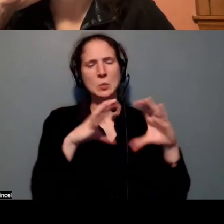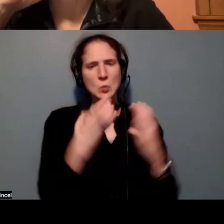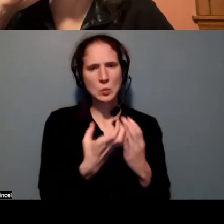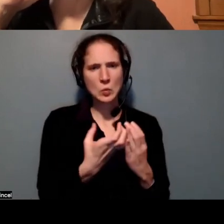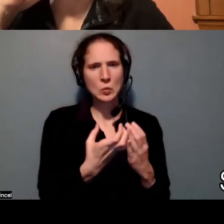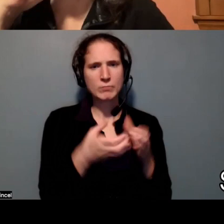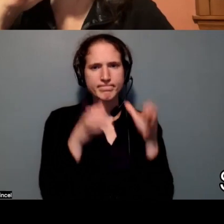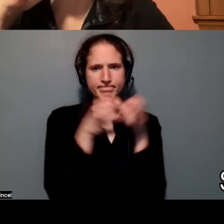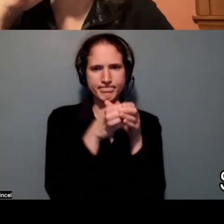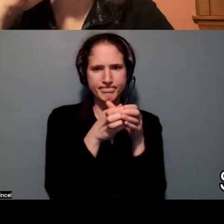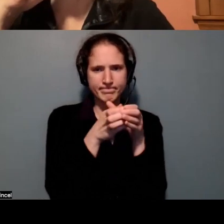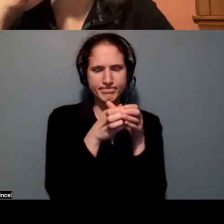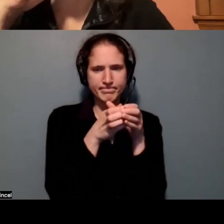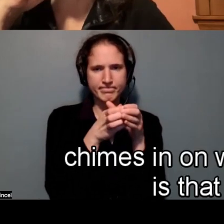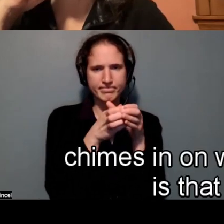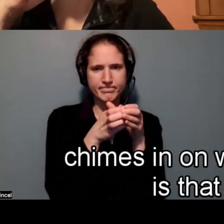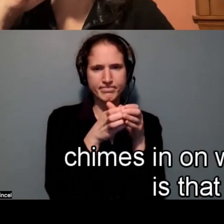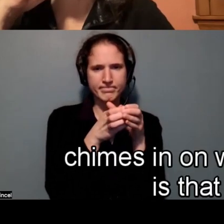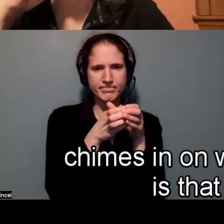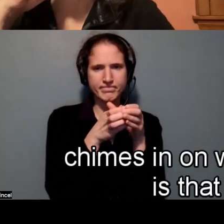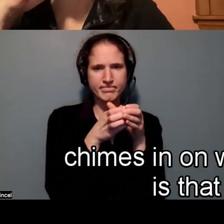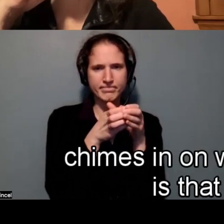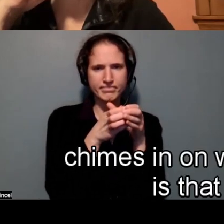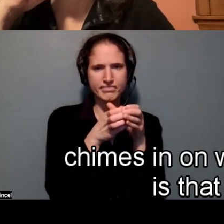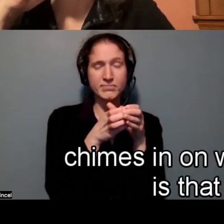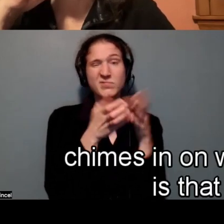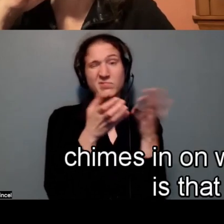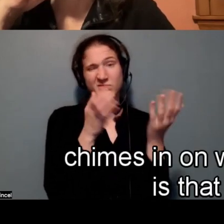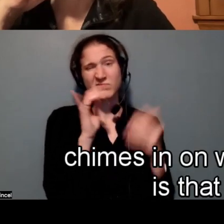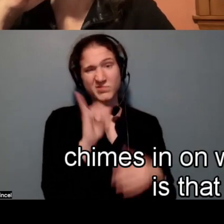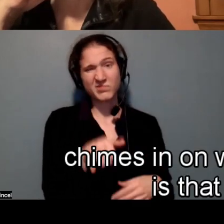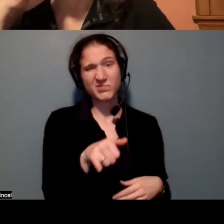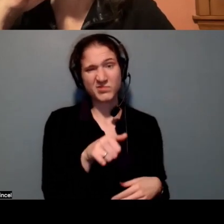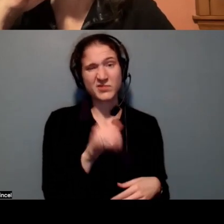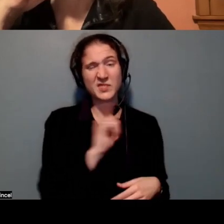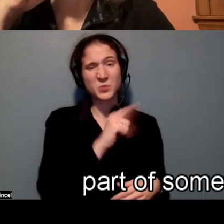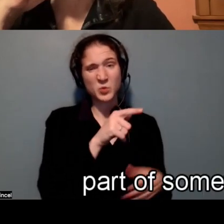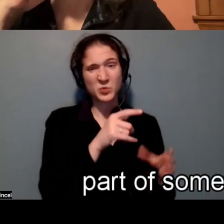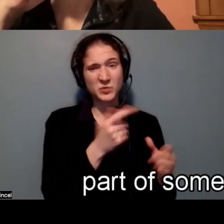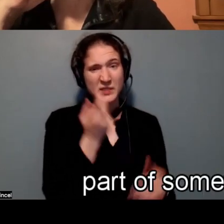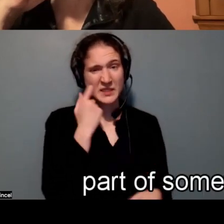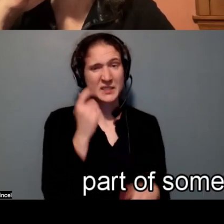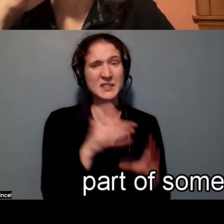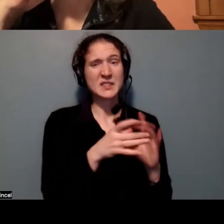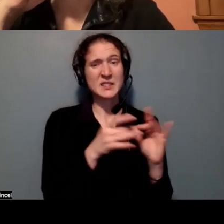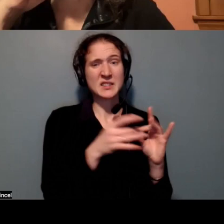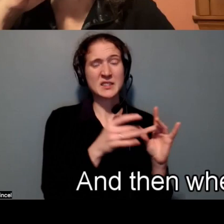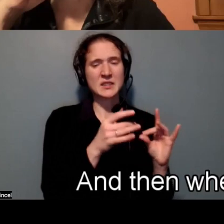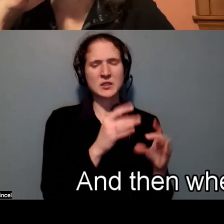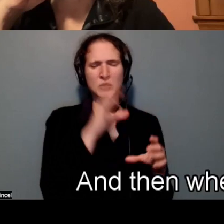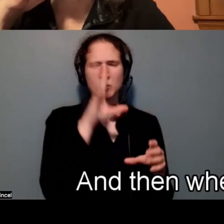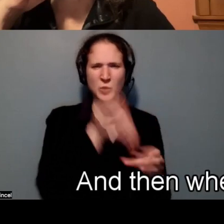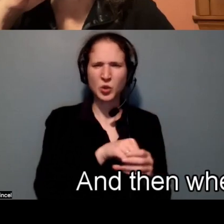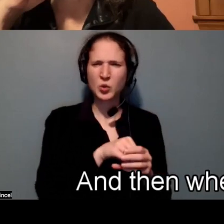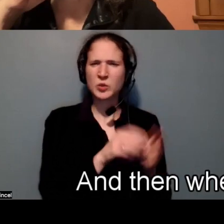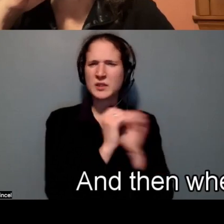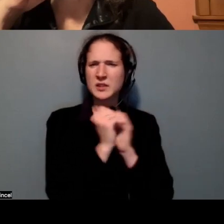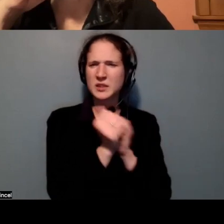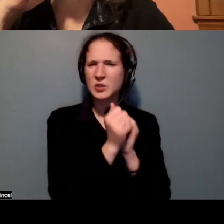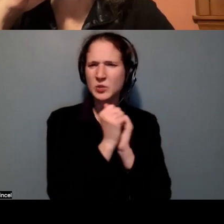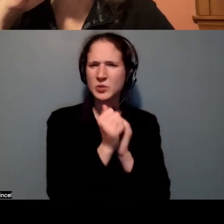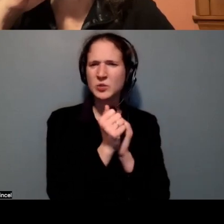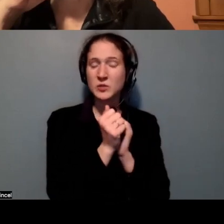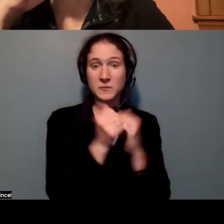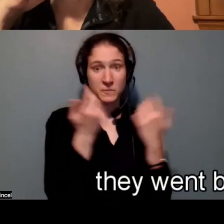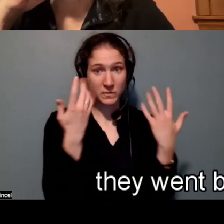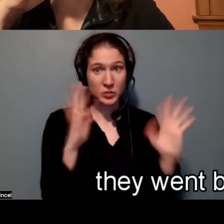self-contained. So it chimes in on what you're saying, is that they were part of something together. And then when that was